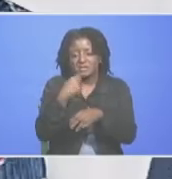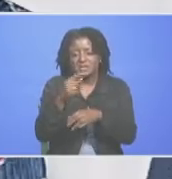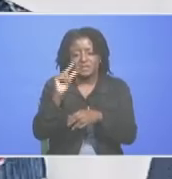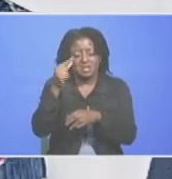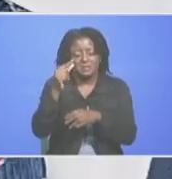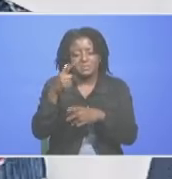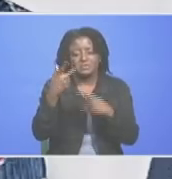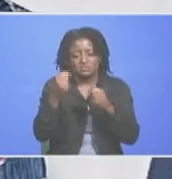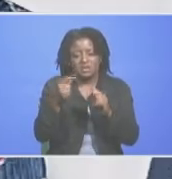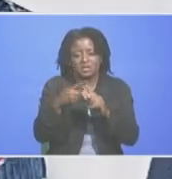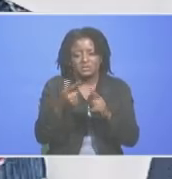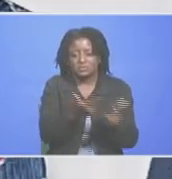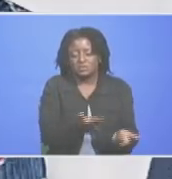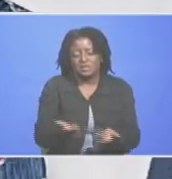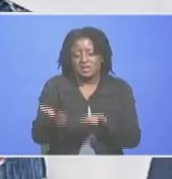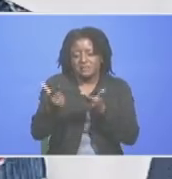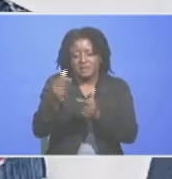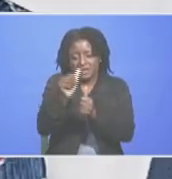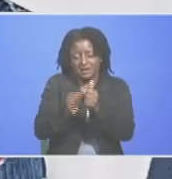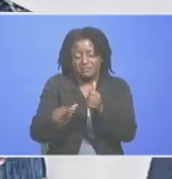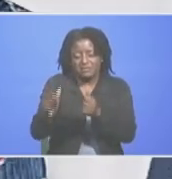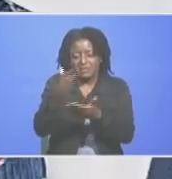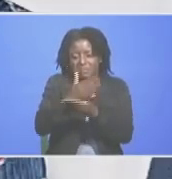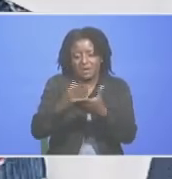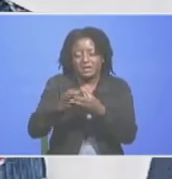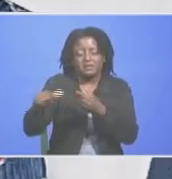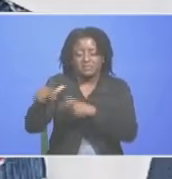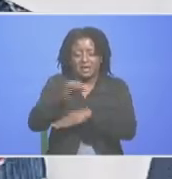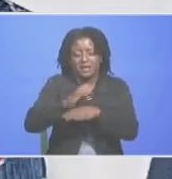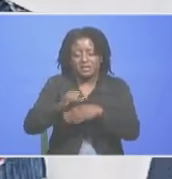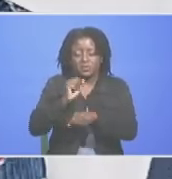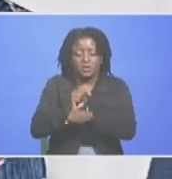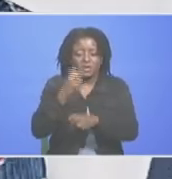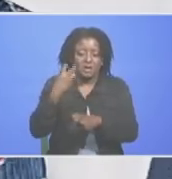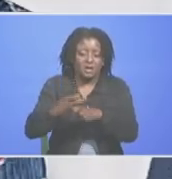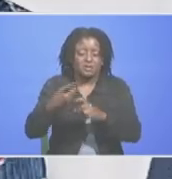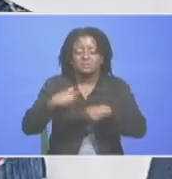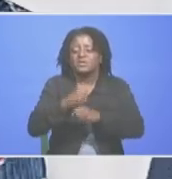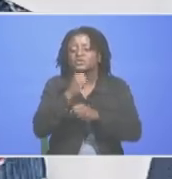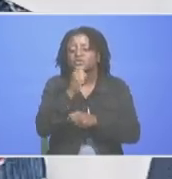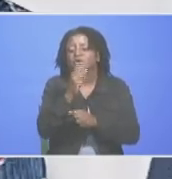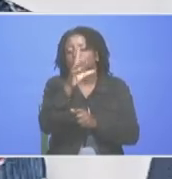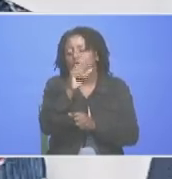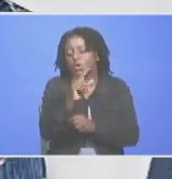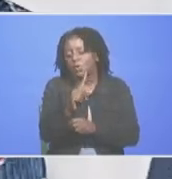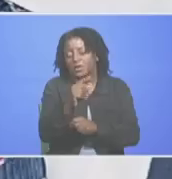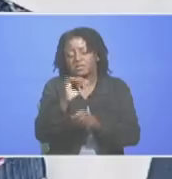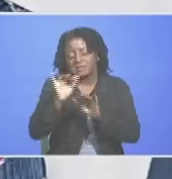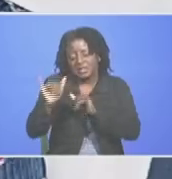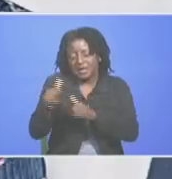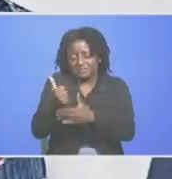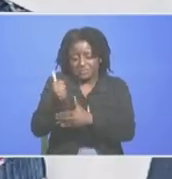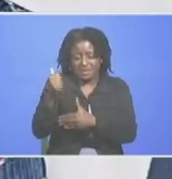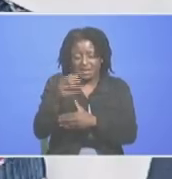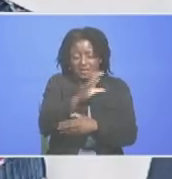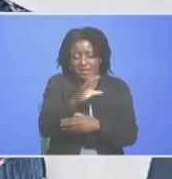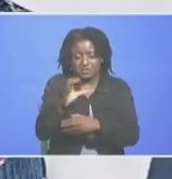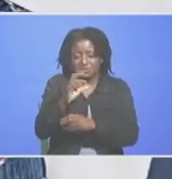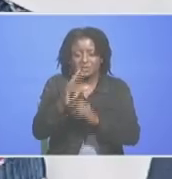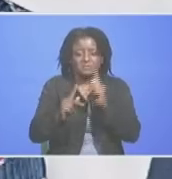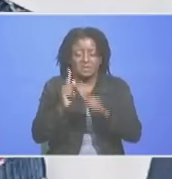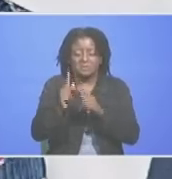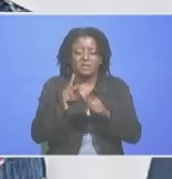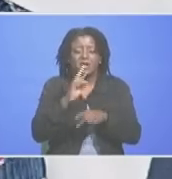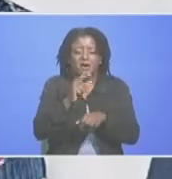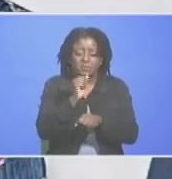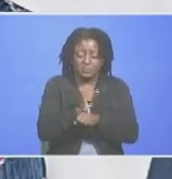of the island and is working feverishly to make sure no one is left behind. He said hundreds of people are employed at